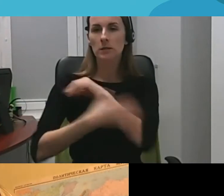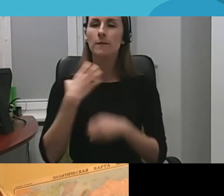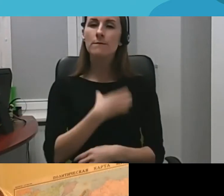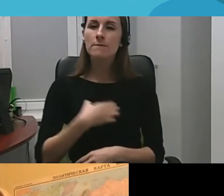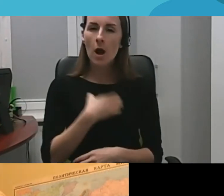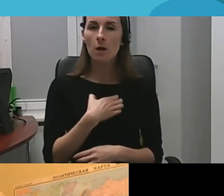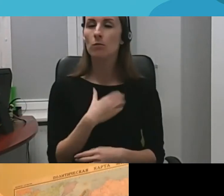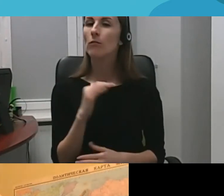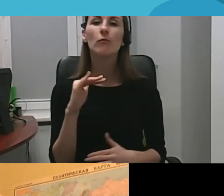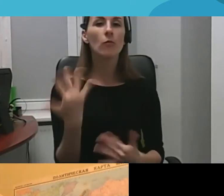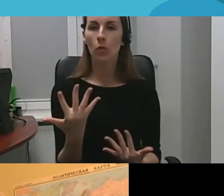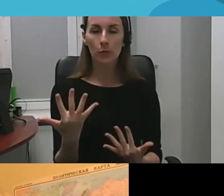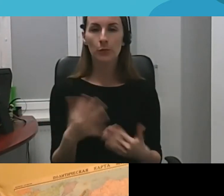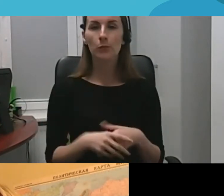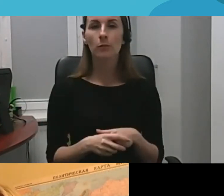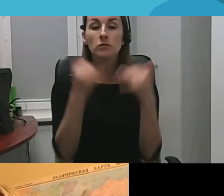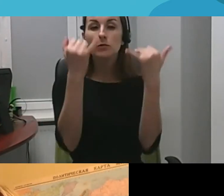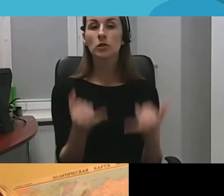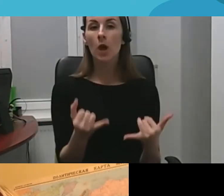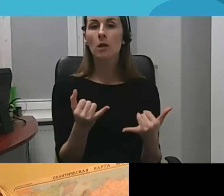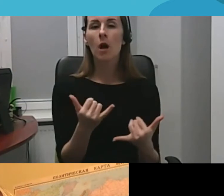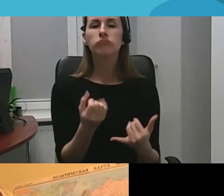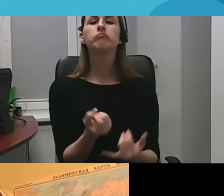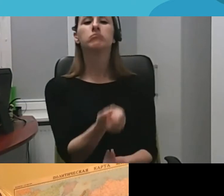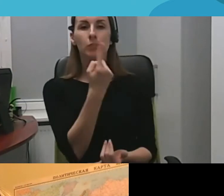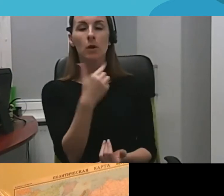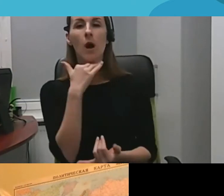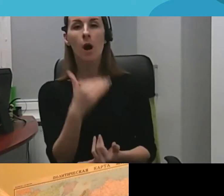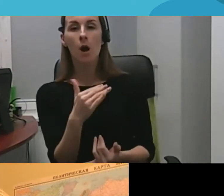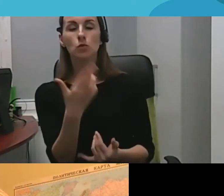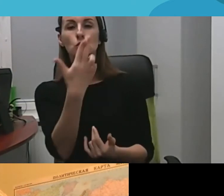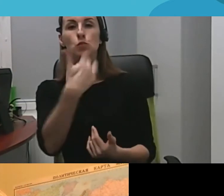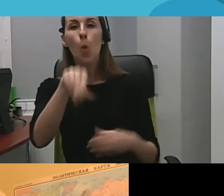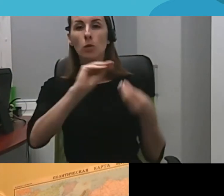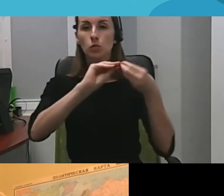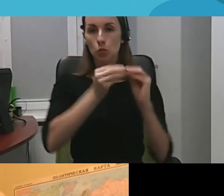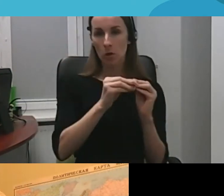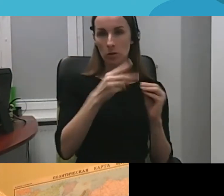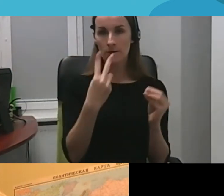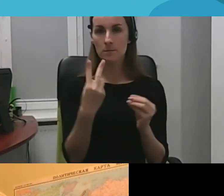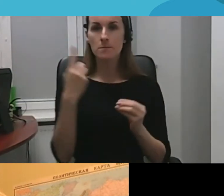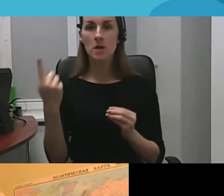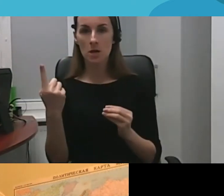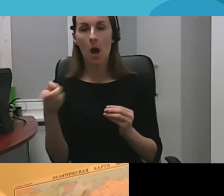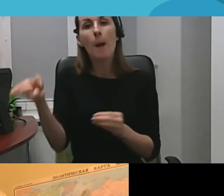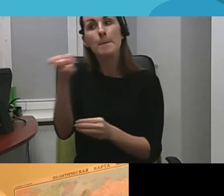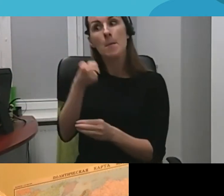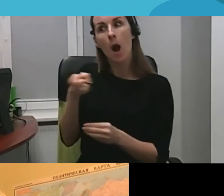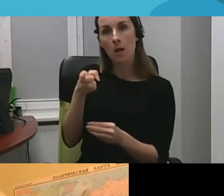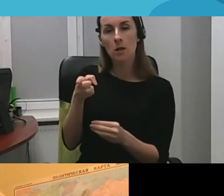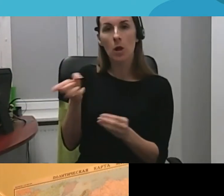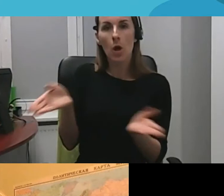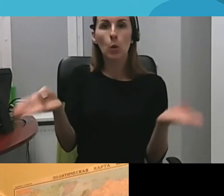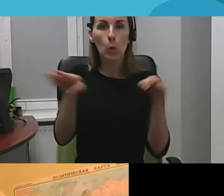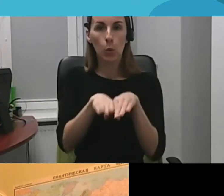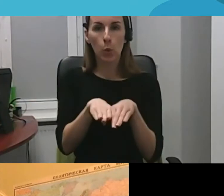it became aware that from 21st December, Belarus will close its borders for departure also for Belarus citizens.